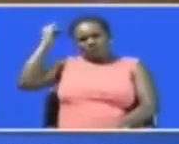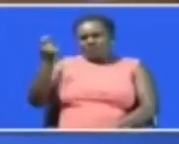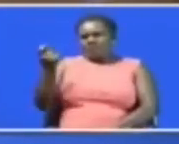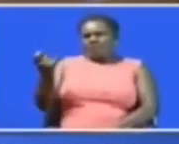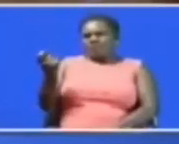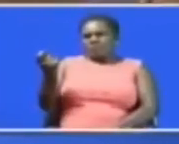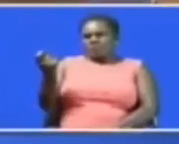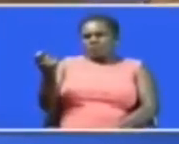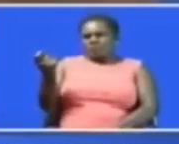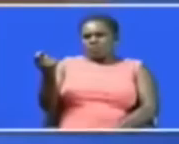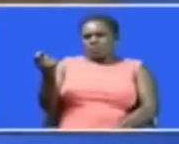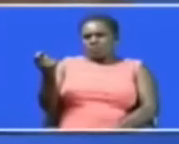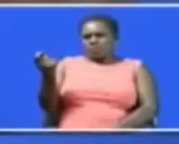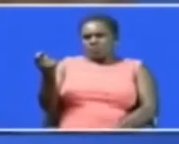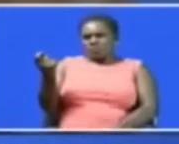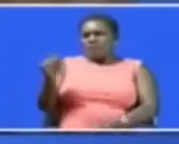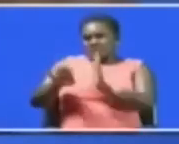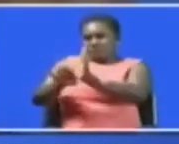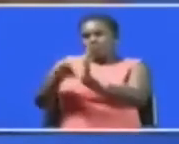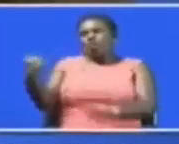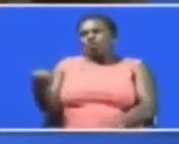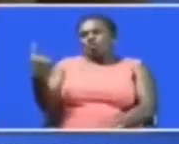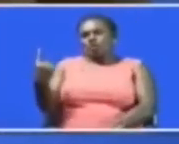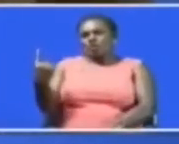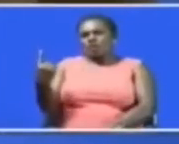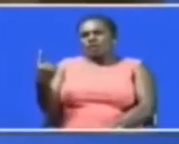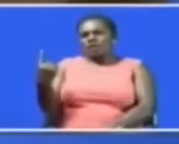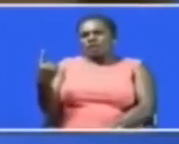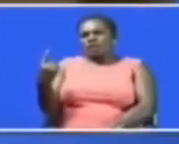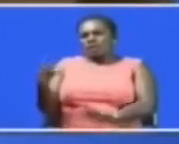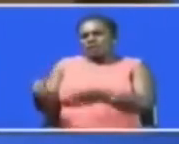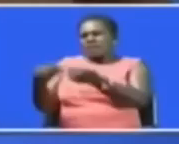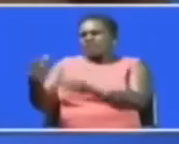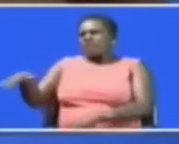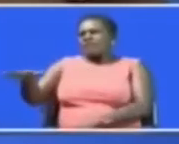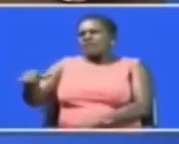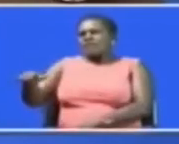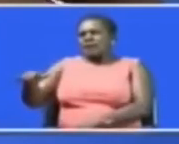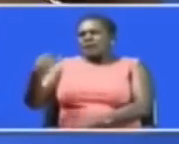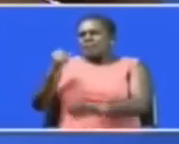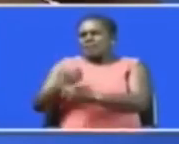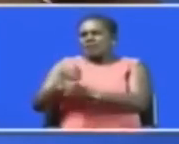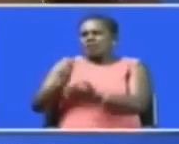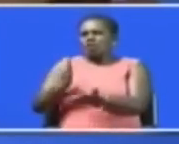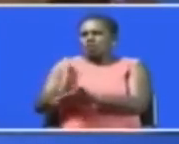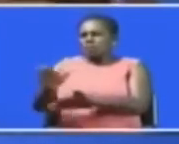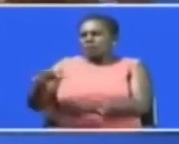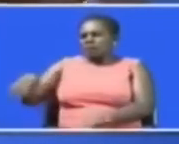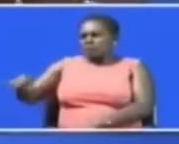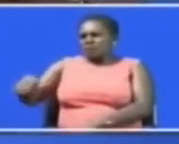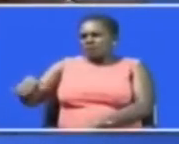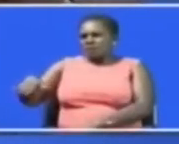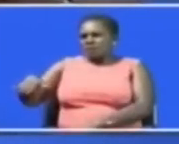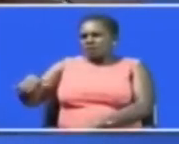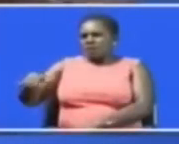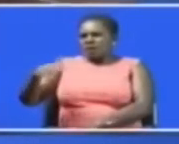few. I'm using as an example, and they are not few. And we go and suffocate them in a particular area by making sure that their constituency